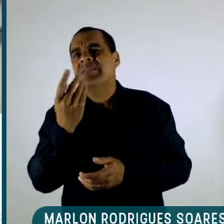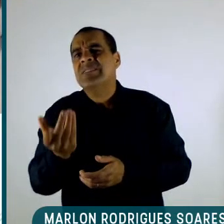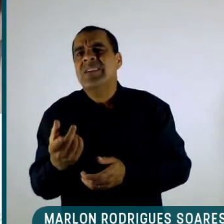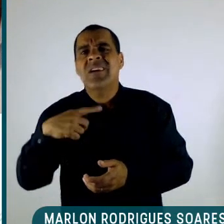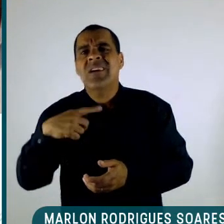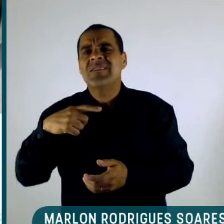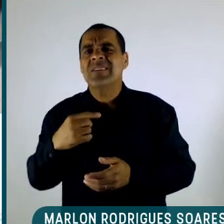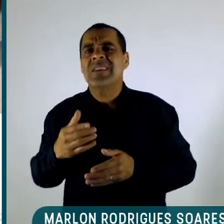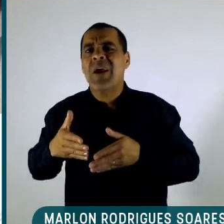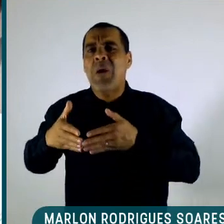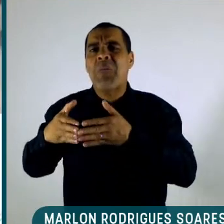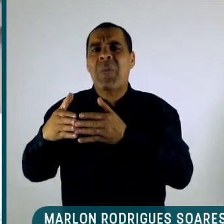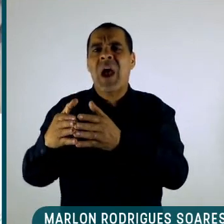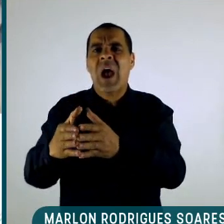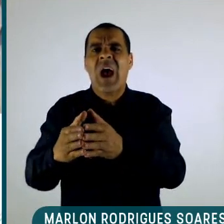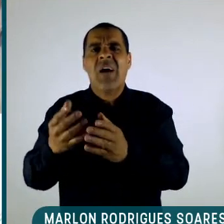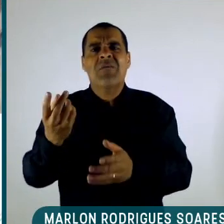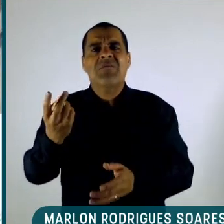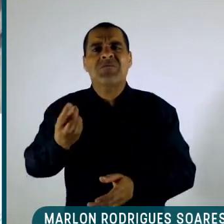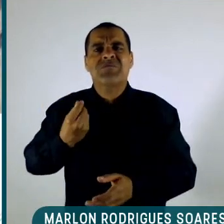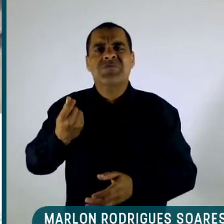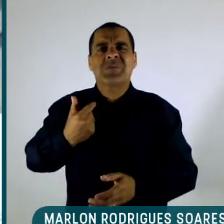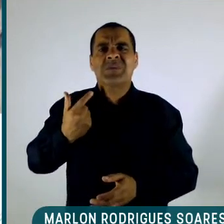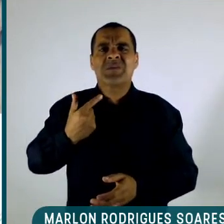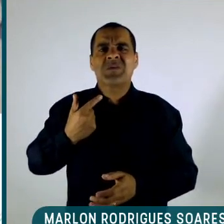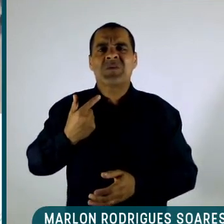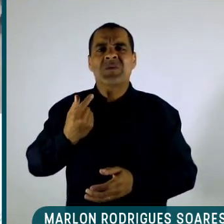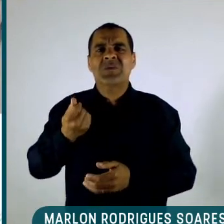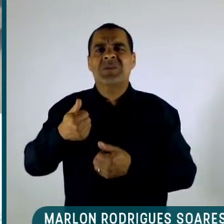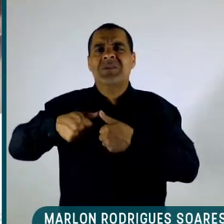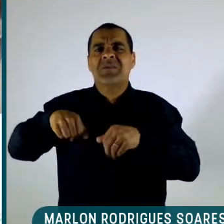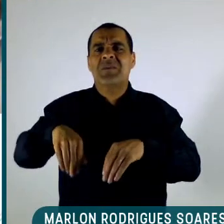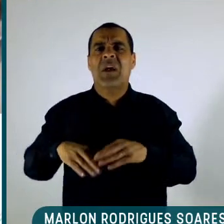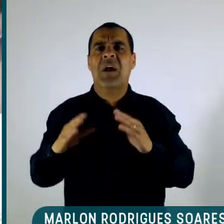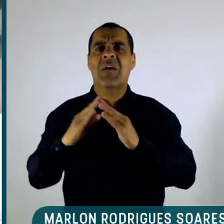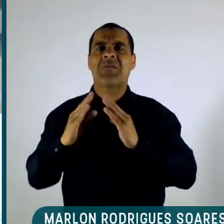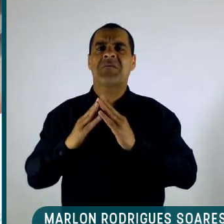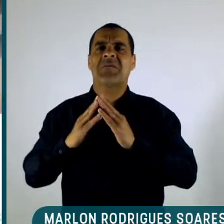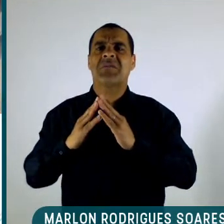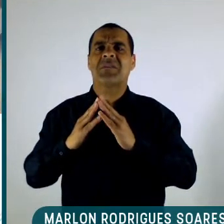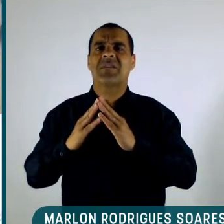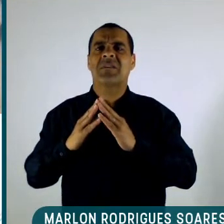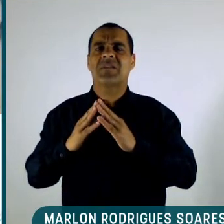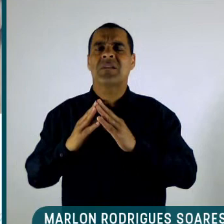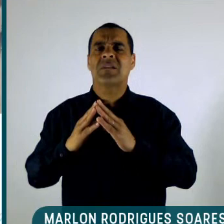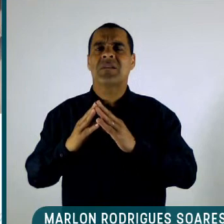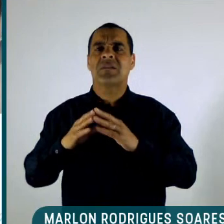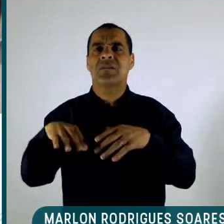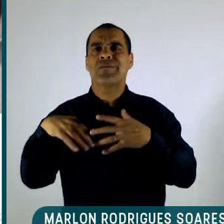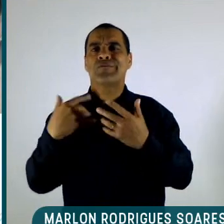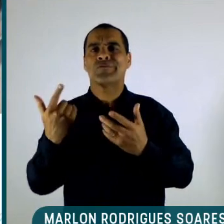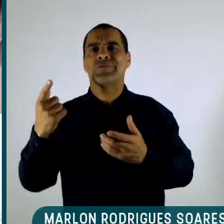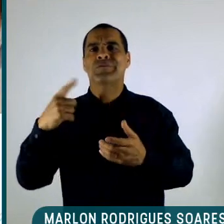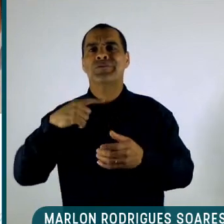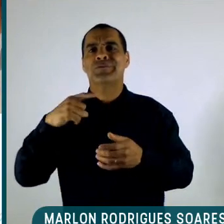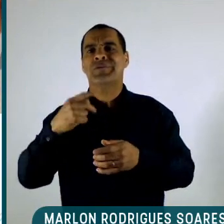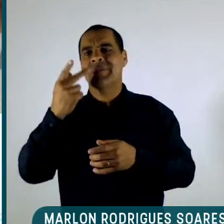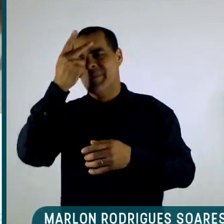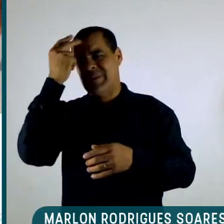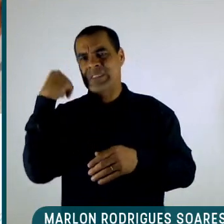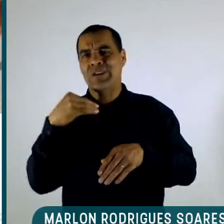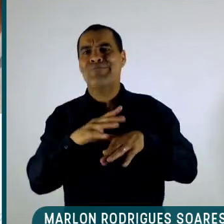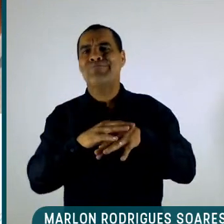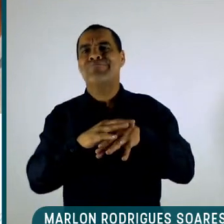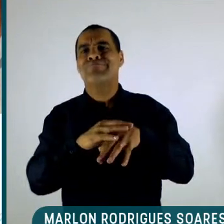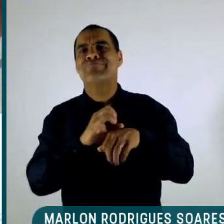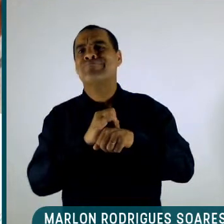What's the point in having a boat and resources and you're locked at home? While there are